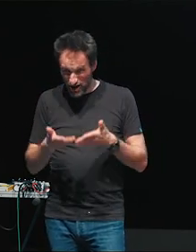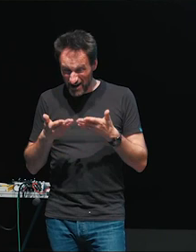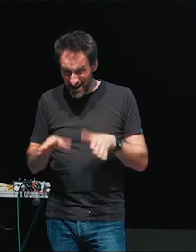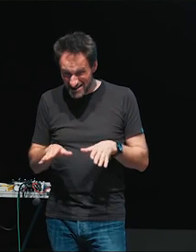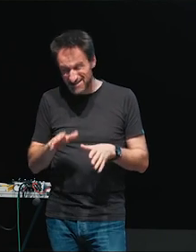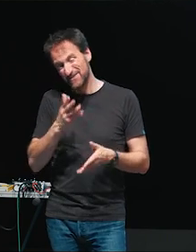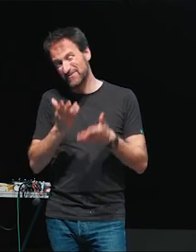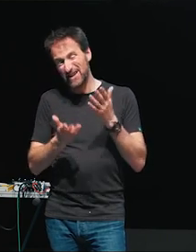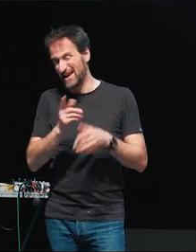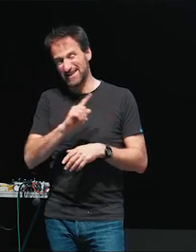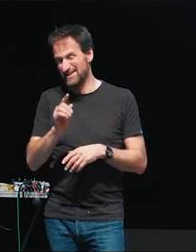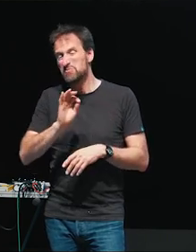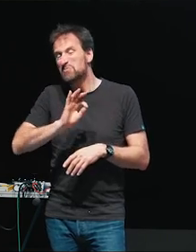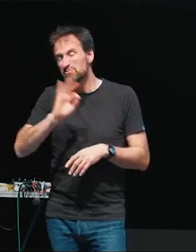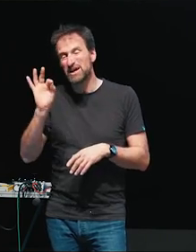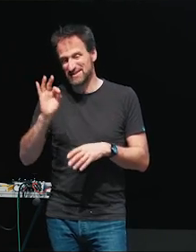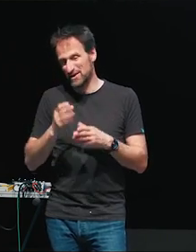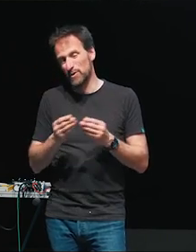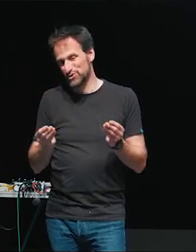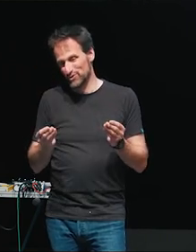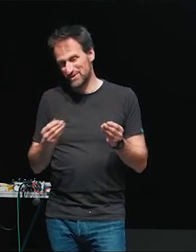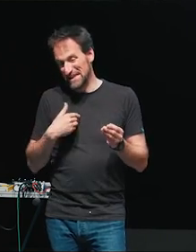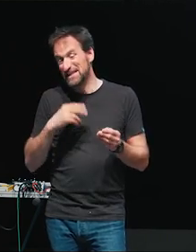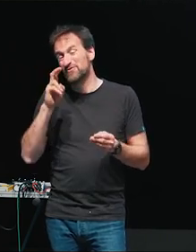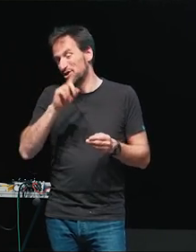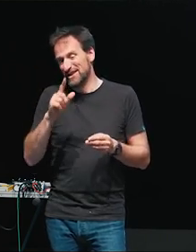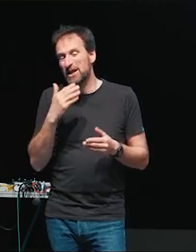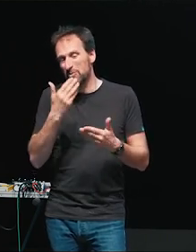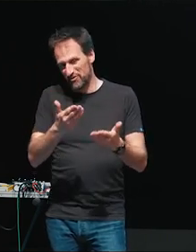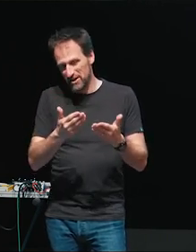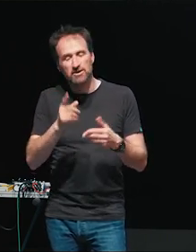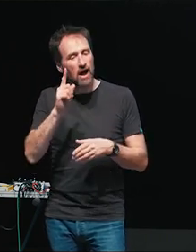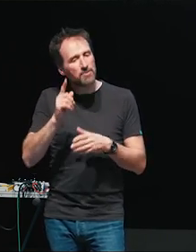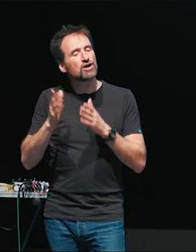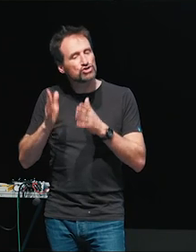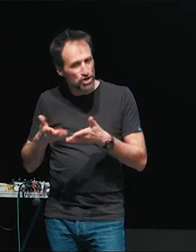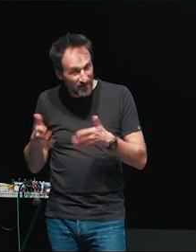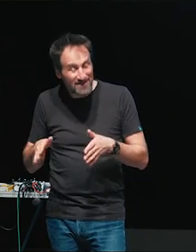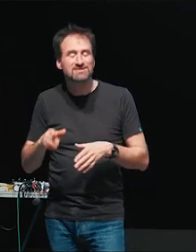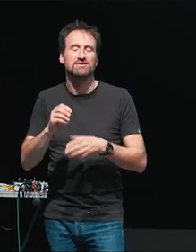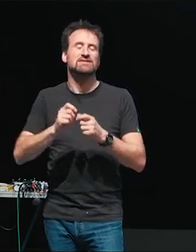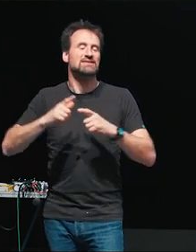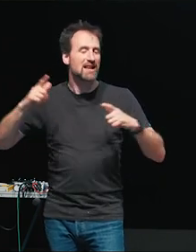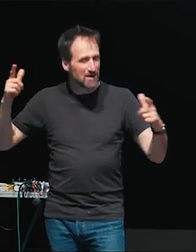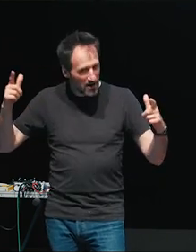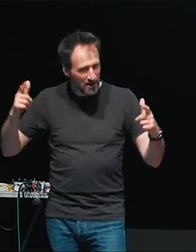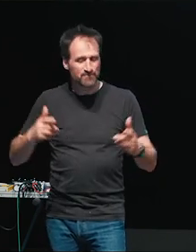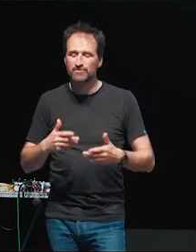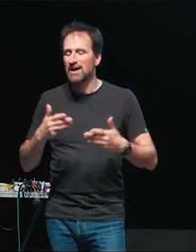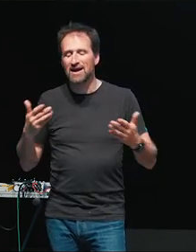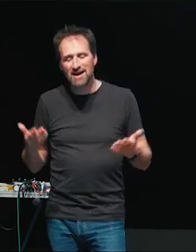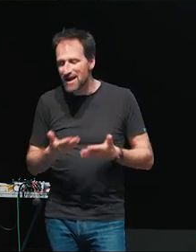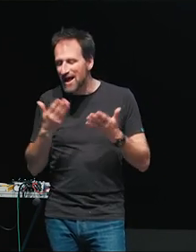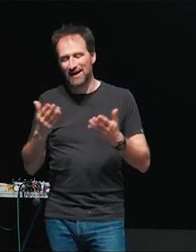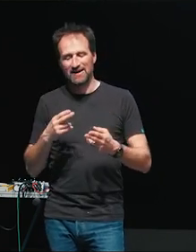choice. It would not be my recommended choice. But serverless is scalable. It's easy to change the function to fit